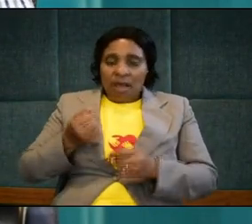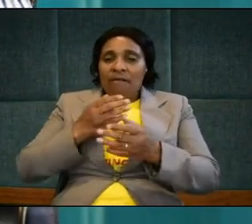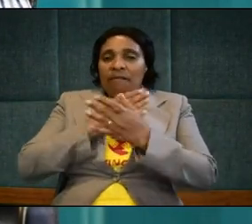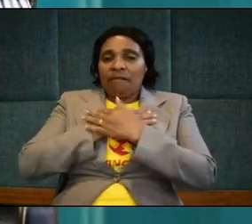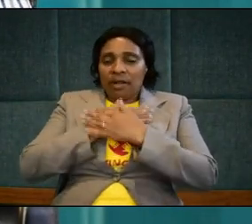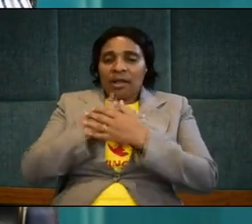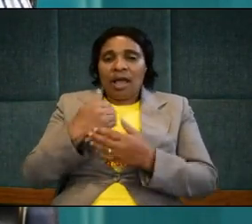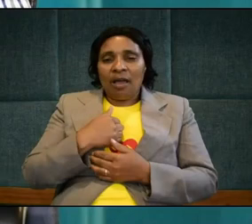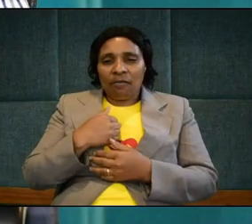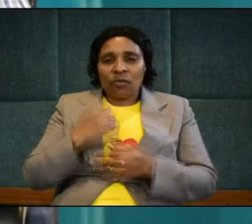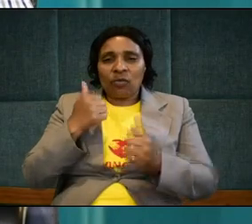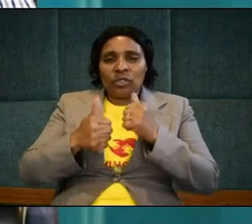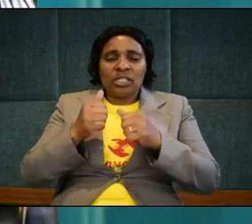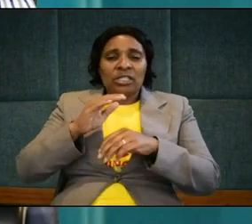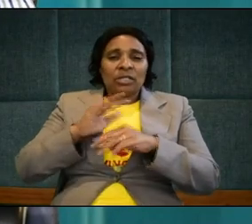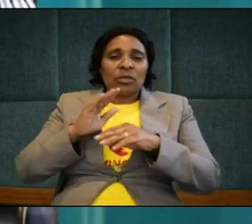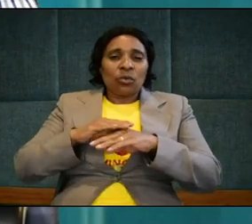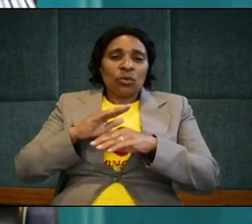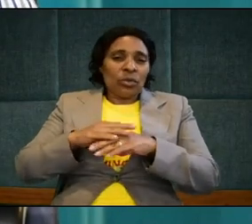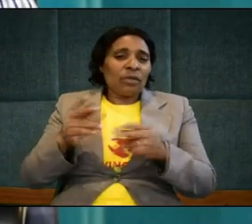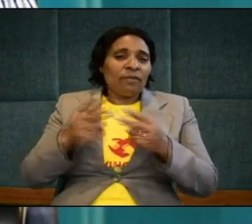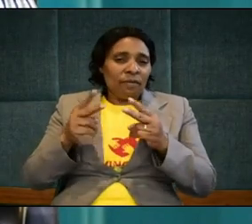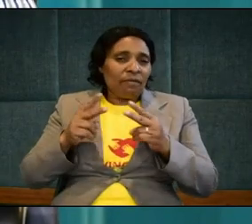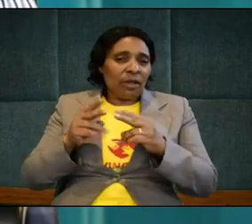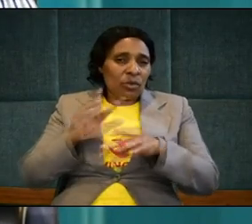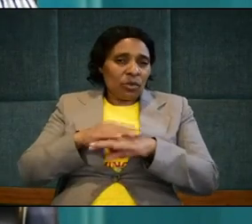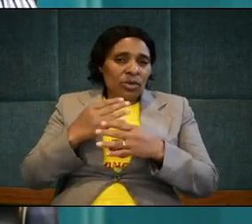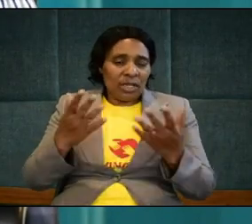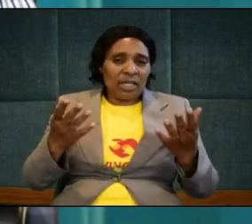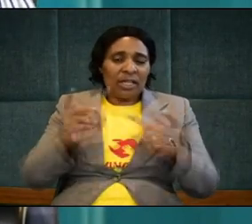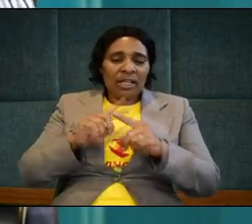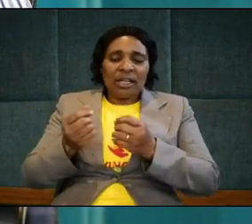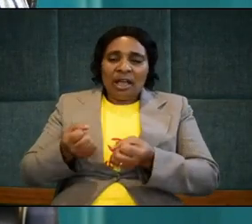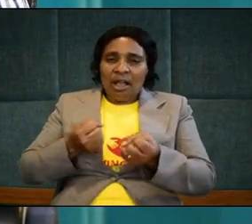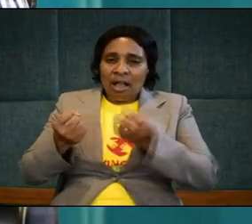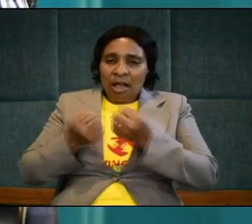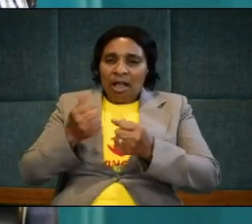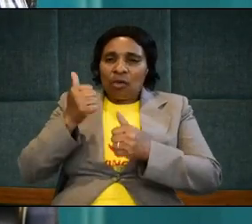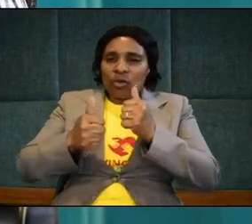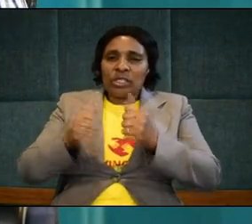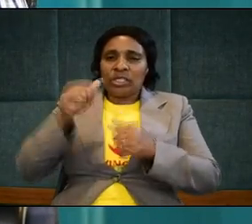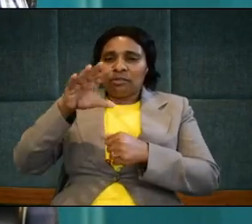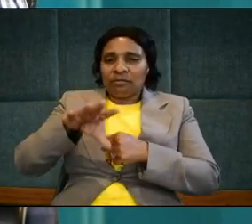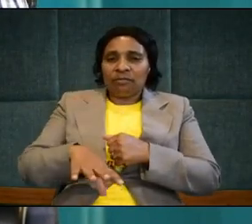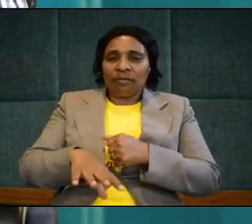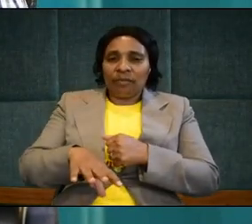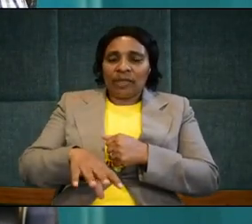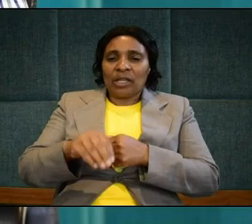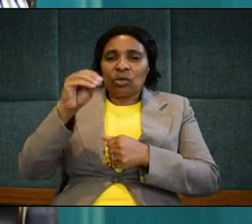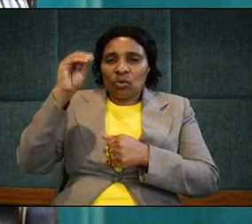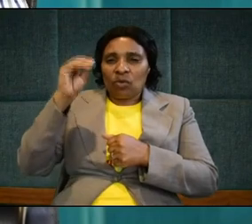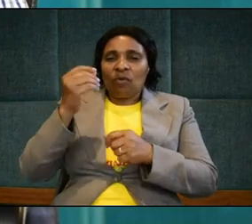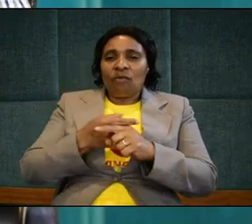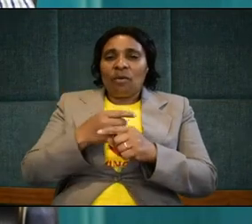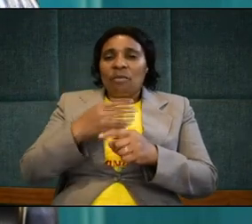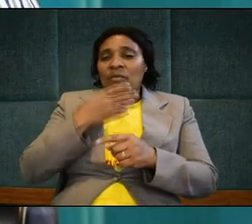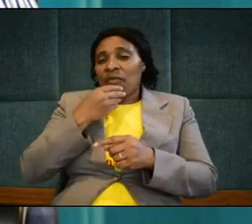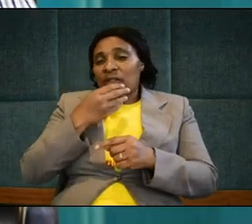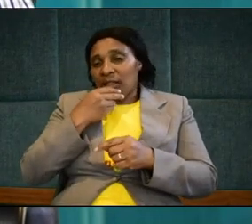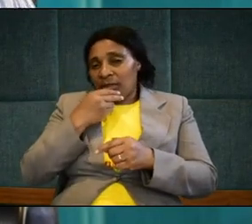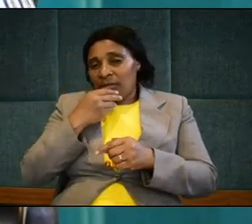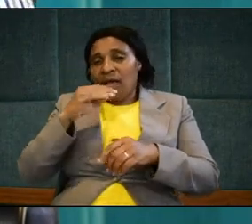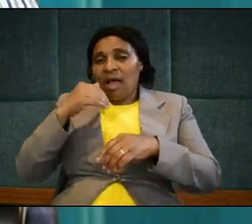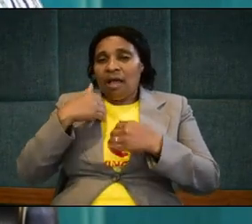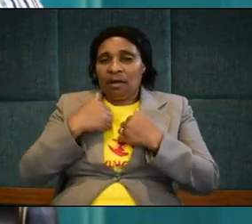was a very good thing. He also had a car which he got from his dad in the company that his dad owned. And everything just